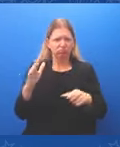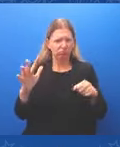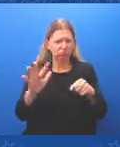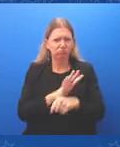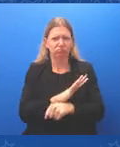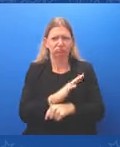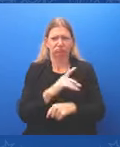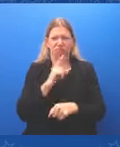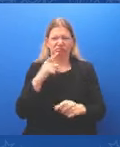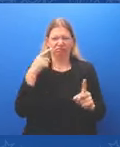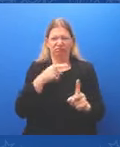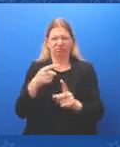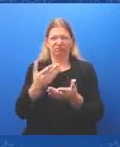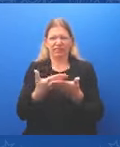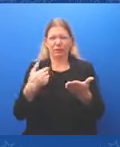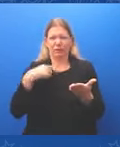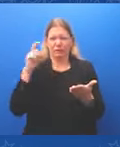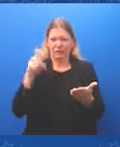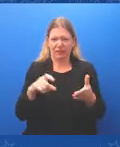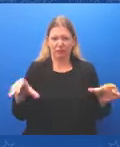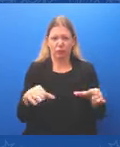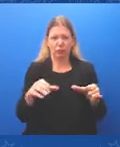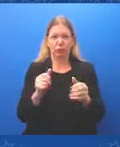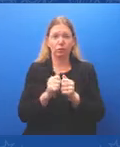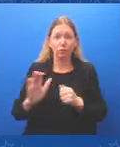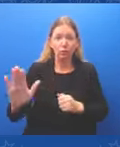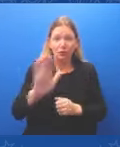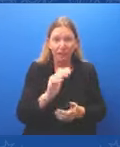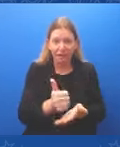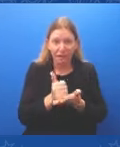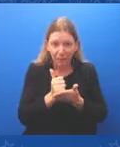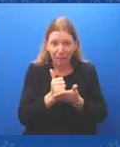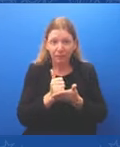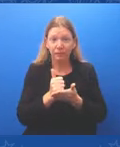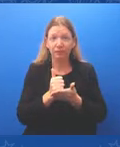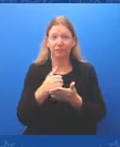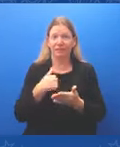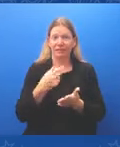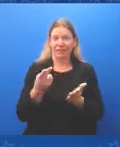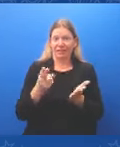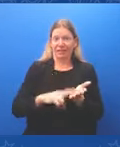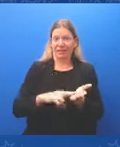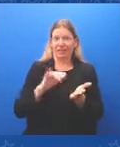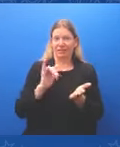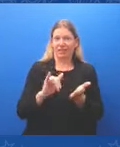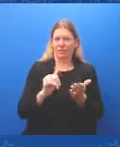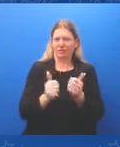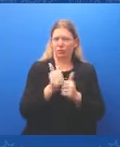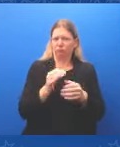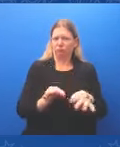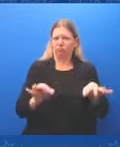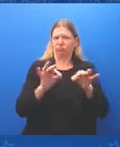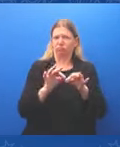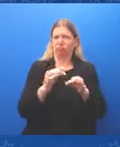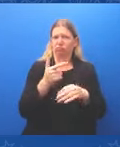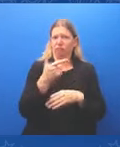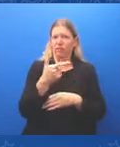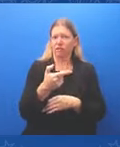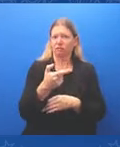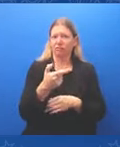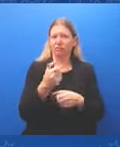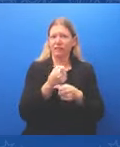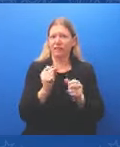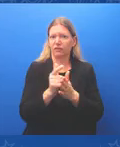law in nearly 30 years, but we must not stop until we ban assault weapons and high-capacity magazines.